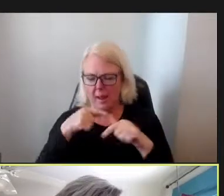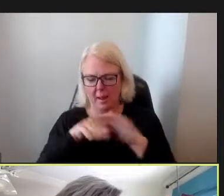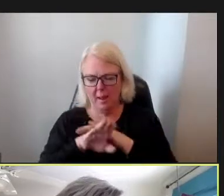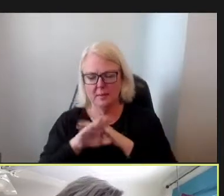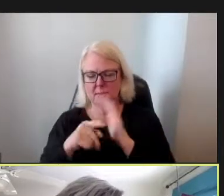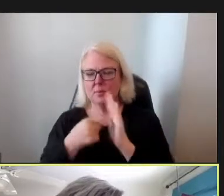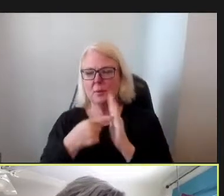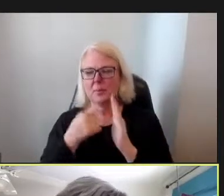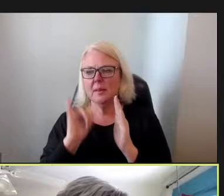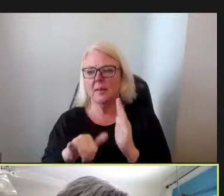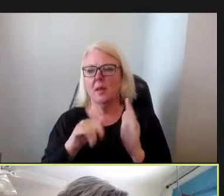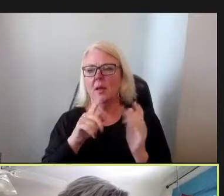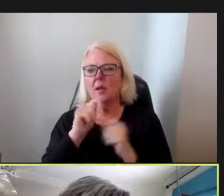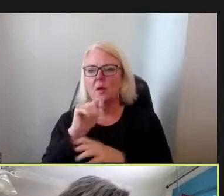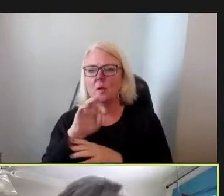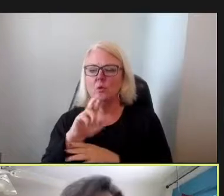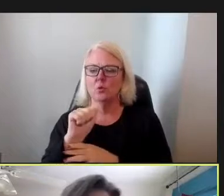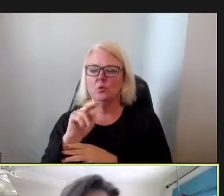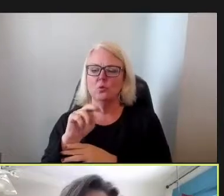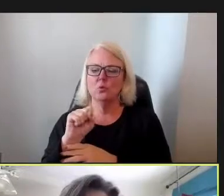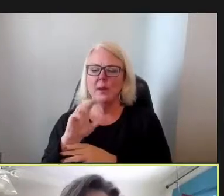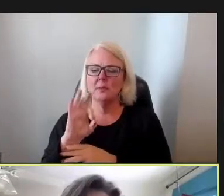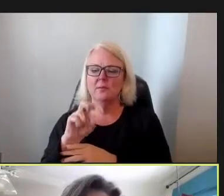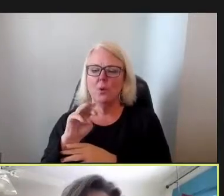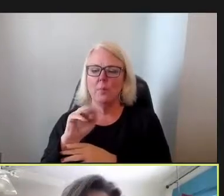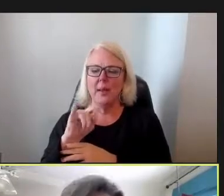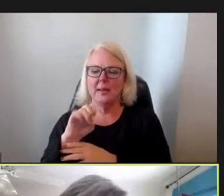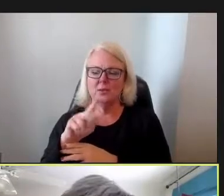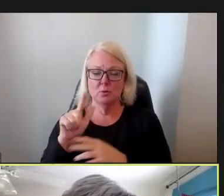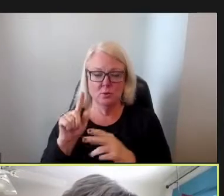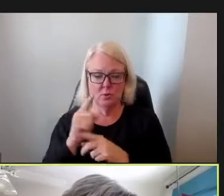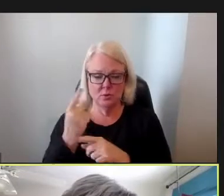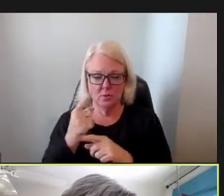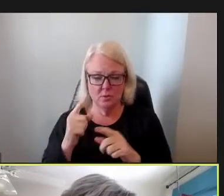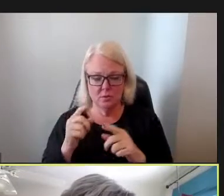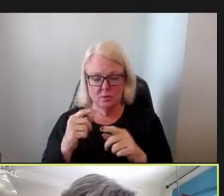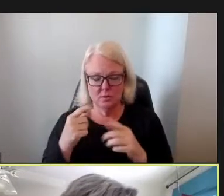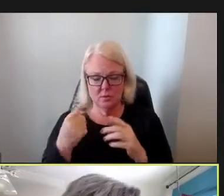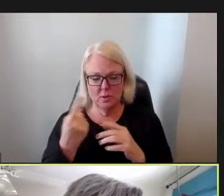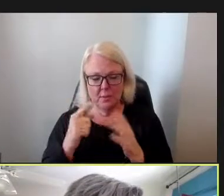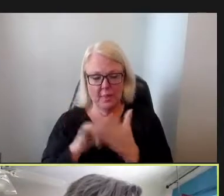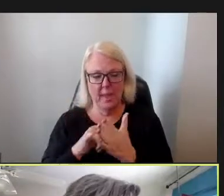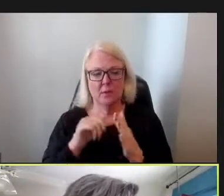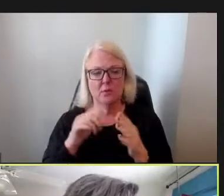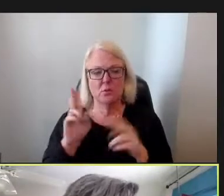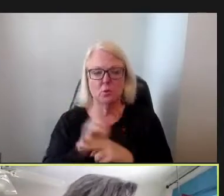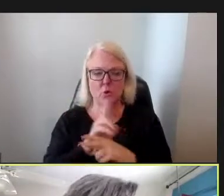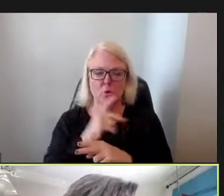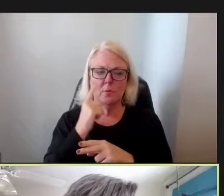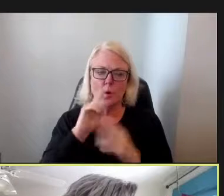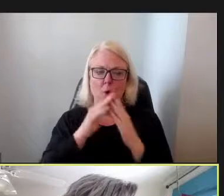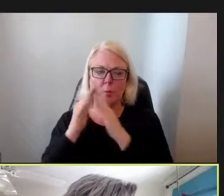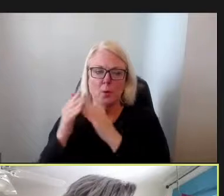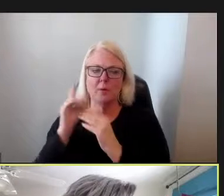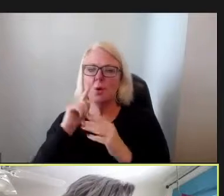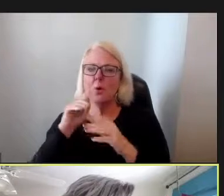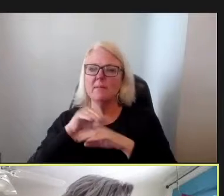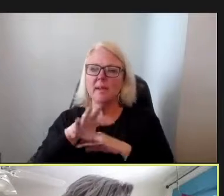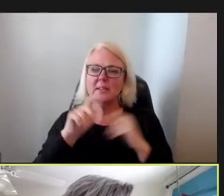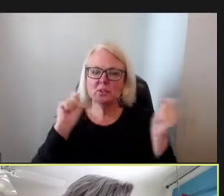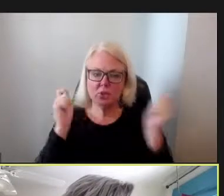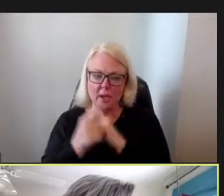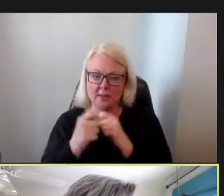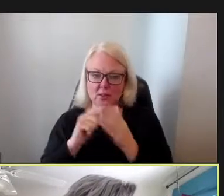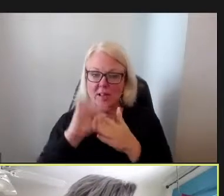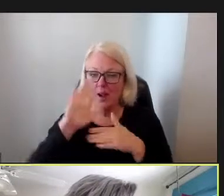being transformational, something that is practiced in communities to effect change. These are all elements of access